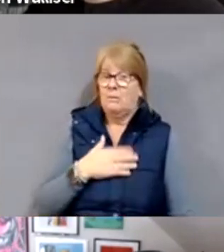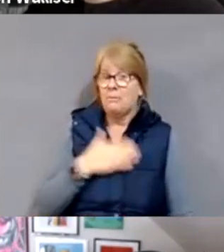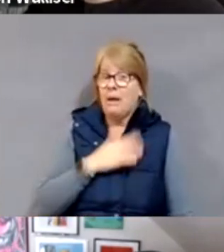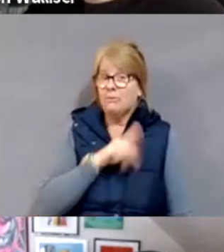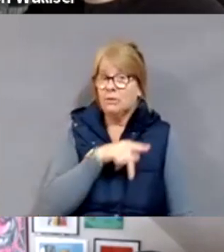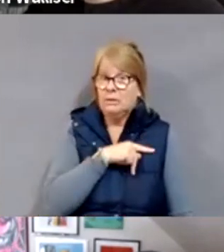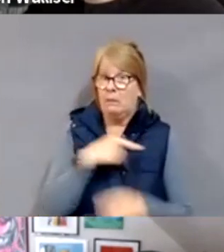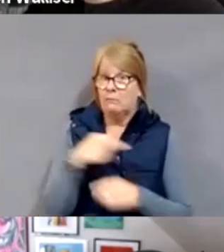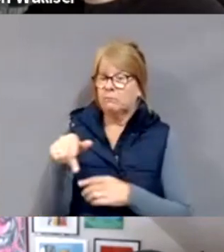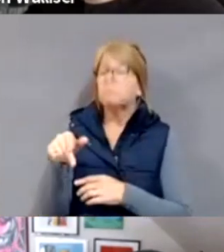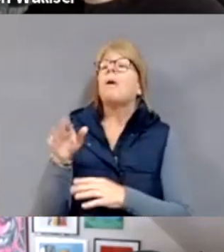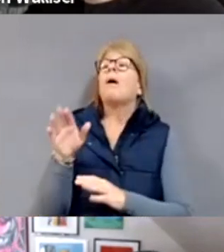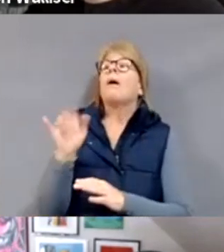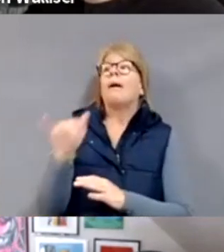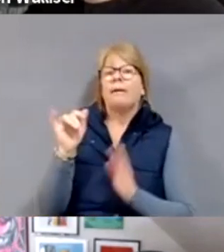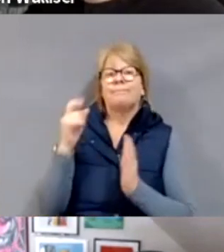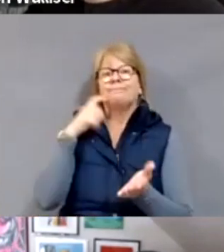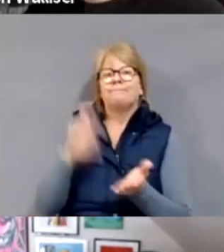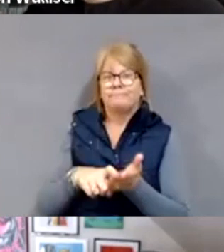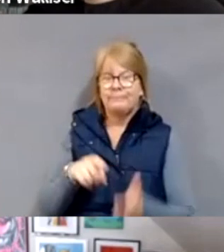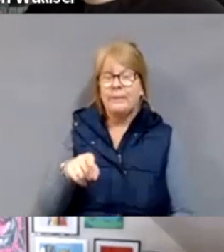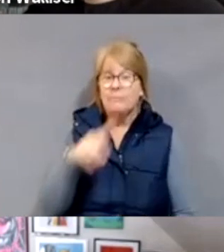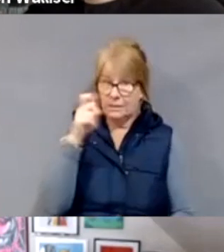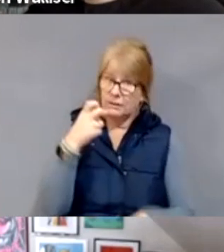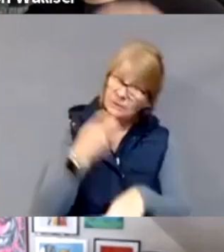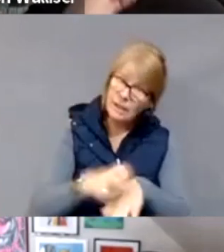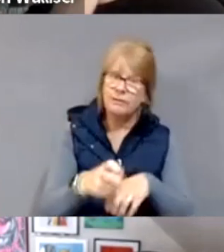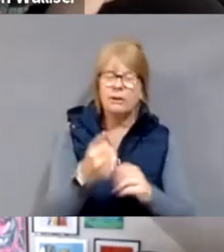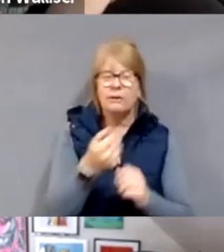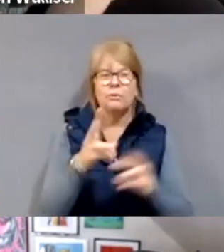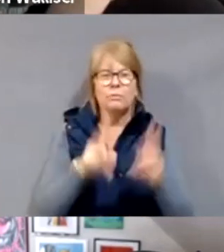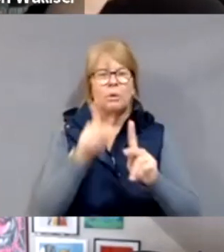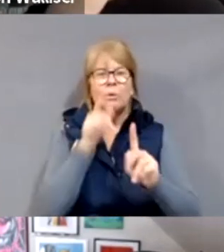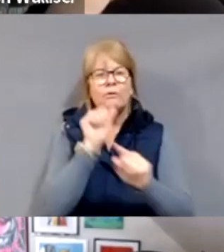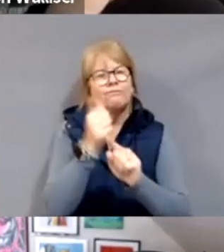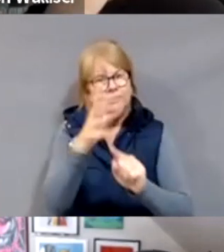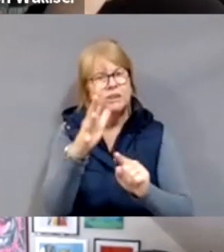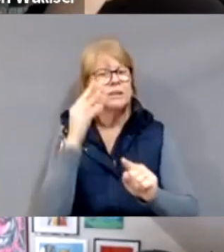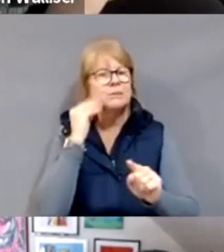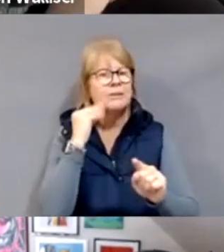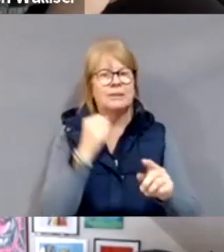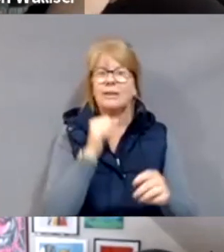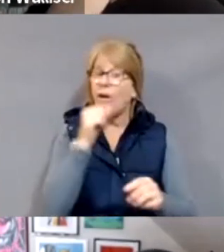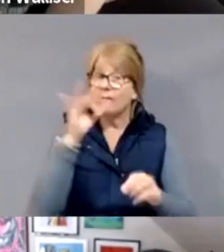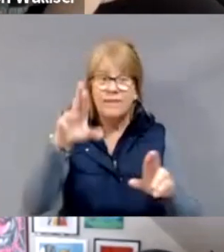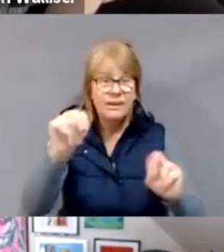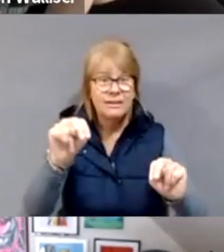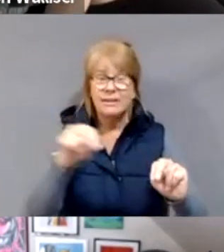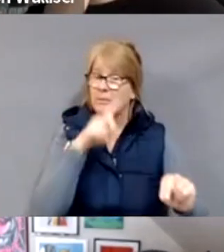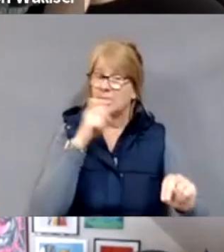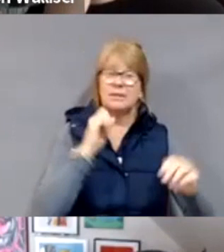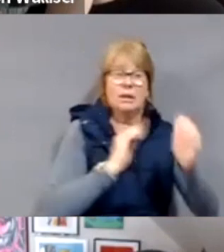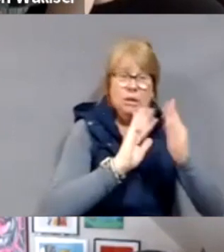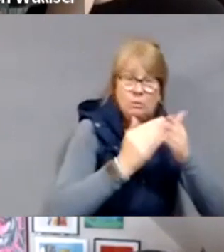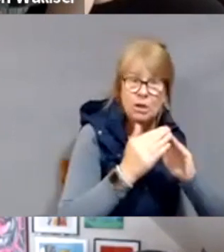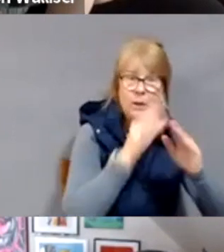flag about it, because I know it was really tough on a couple of people I worked with, and they didn't have fun.